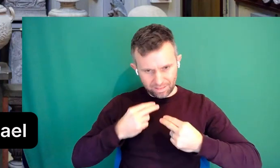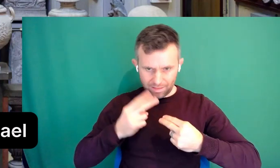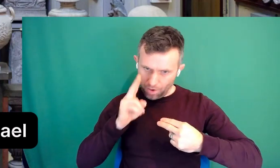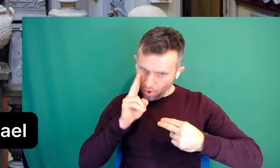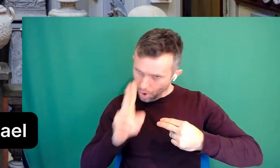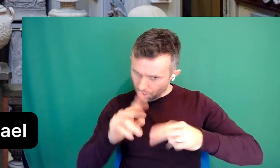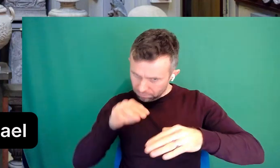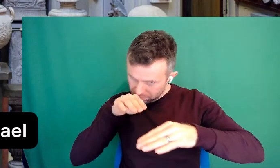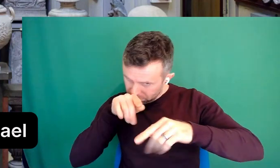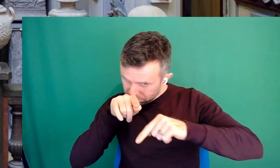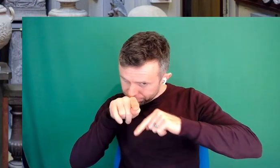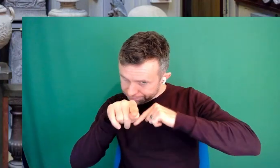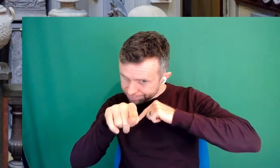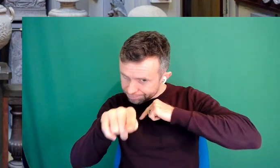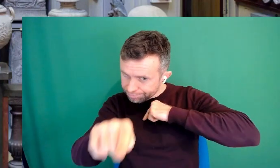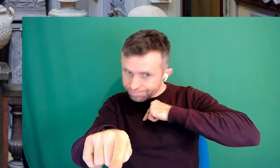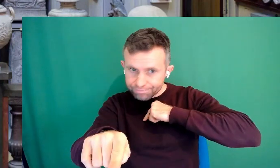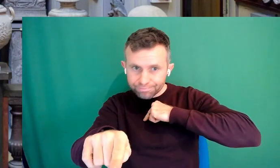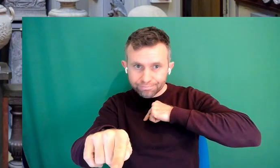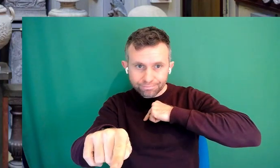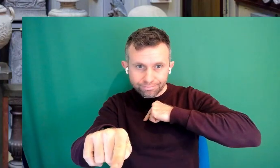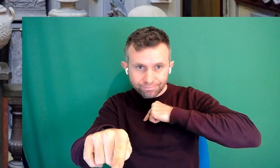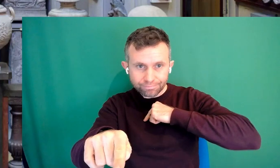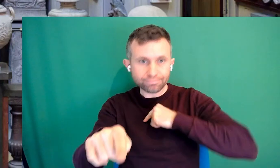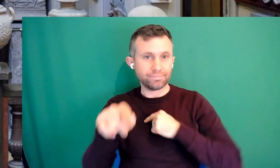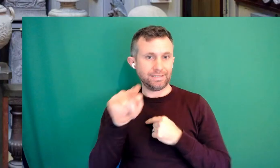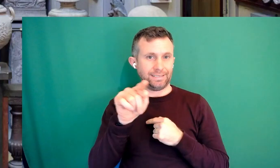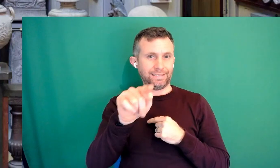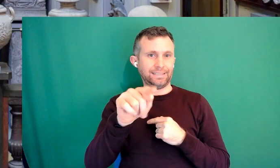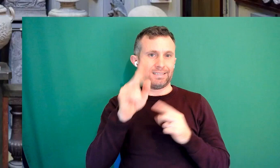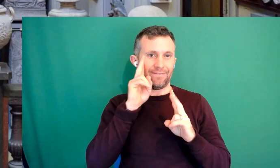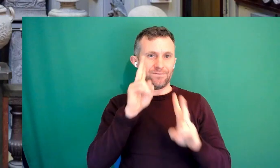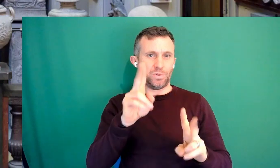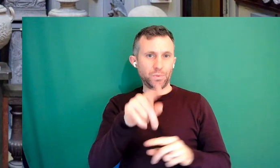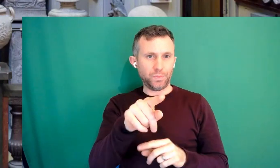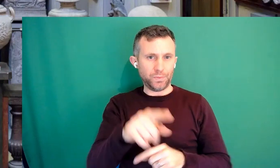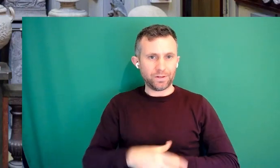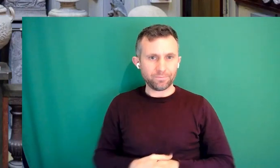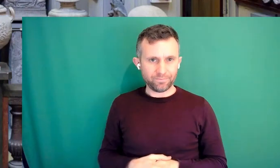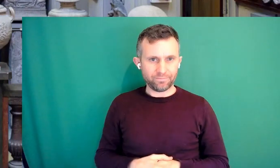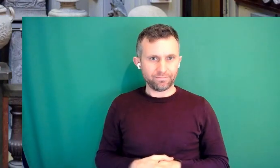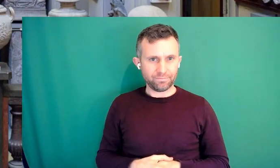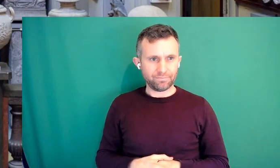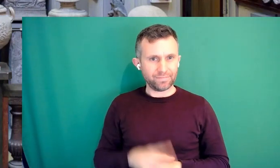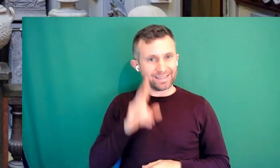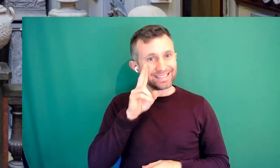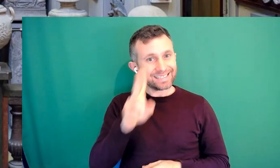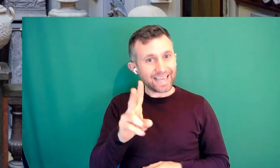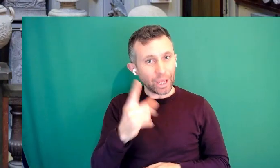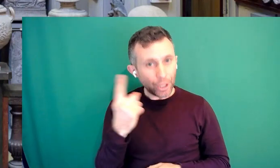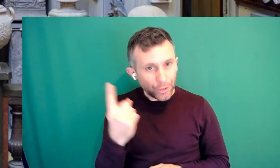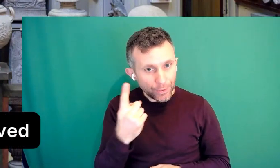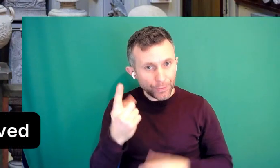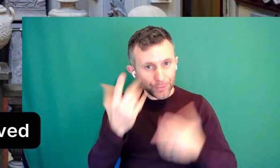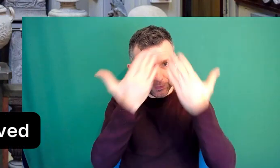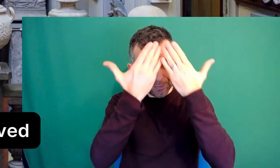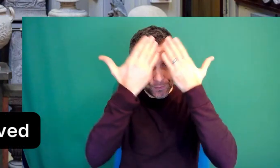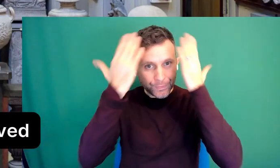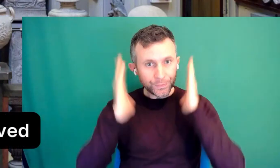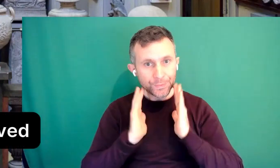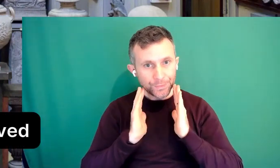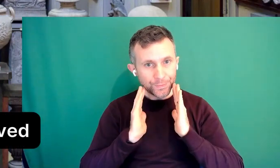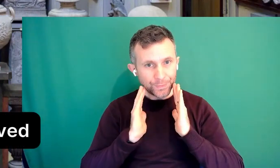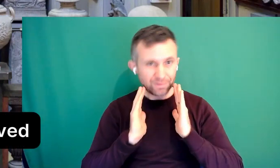right is Raphael. The best sculptor that ever lived, the best artist that ever lived, but above them